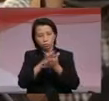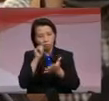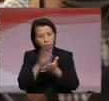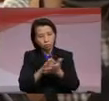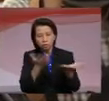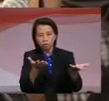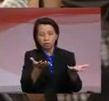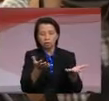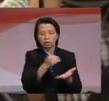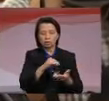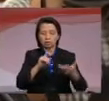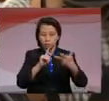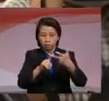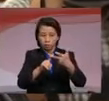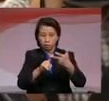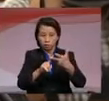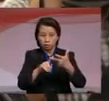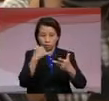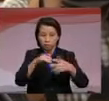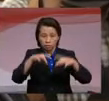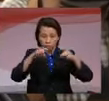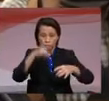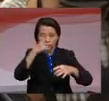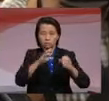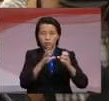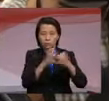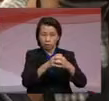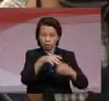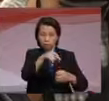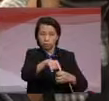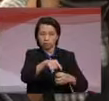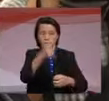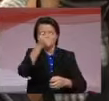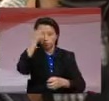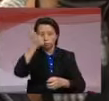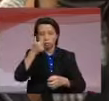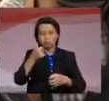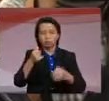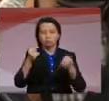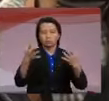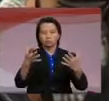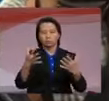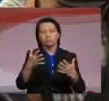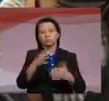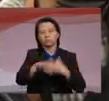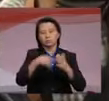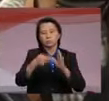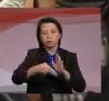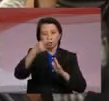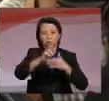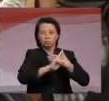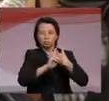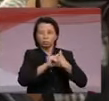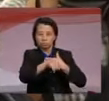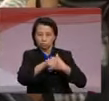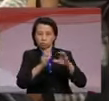third question is source of infection for this cluster, as well as because old folks home is one of the high risk group.